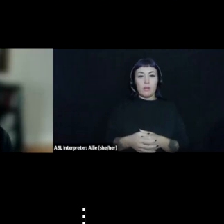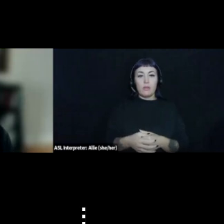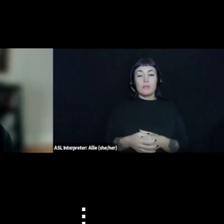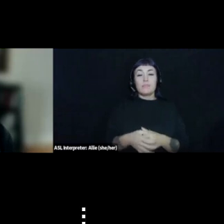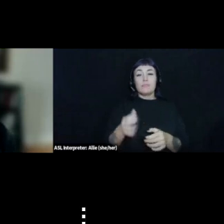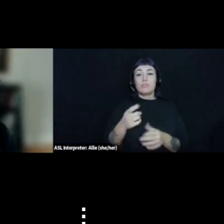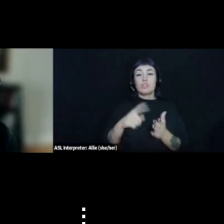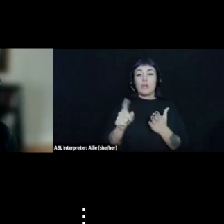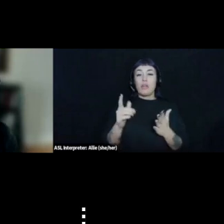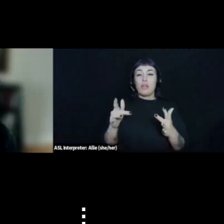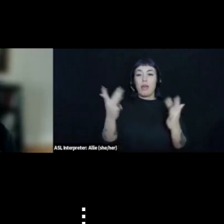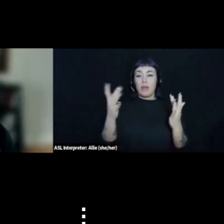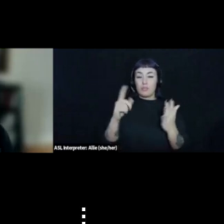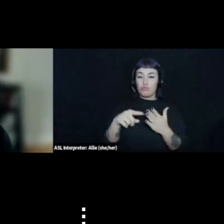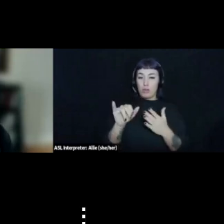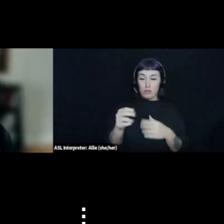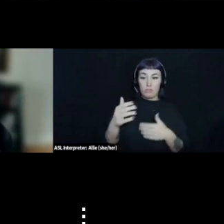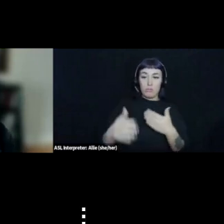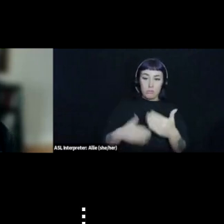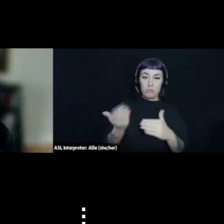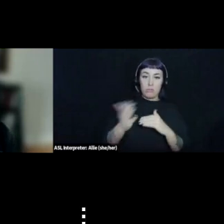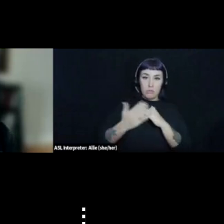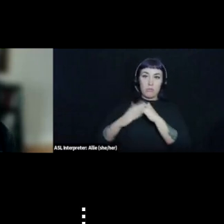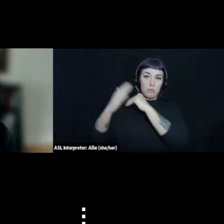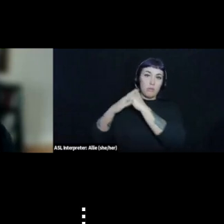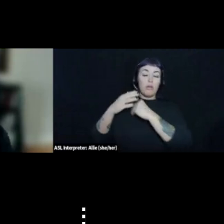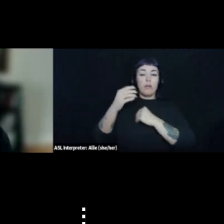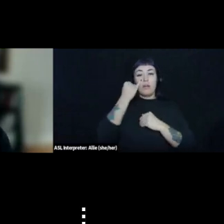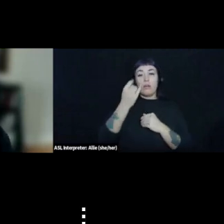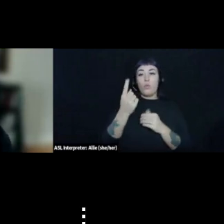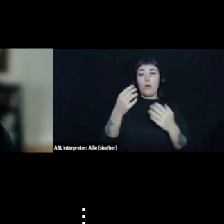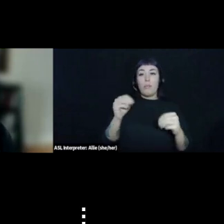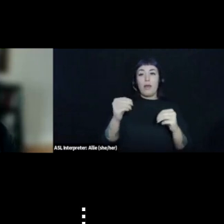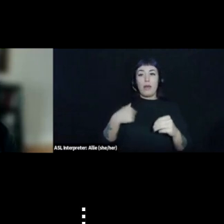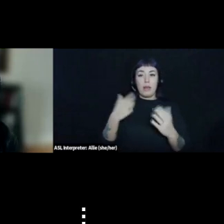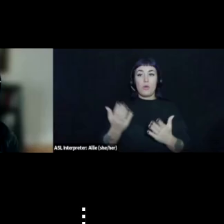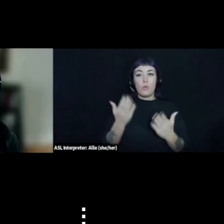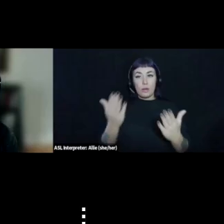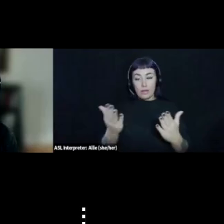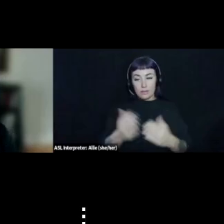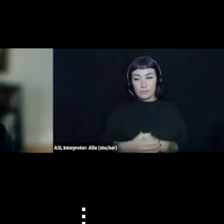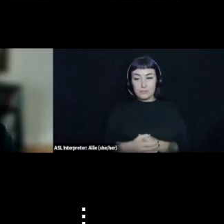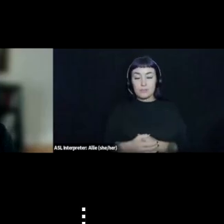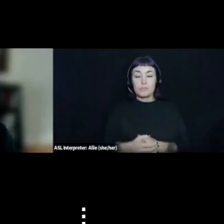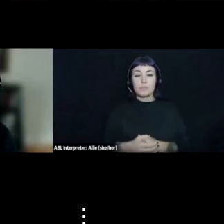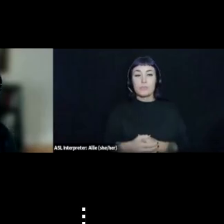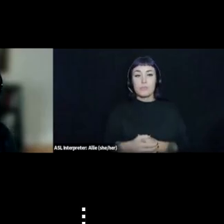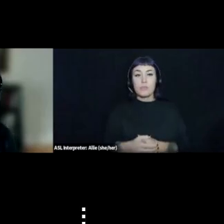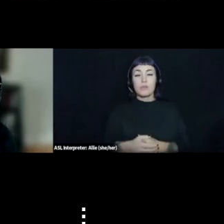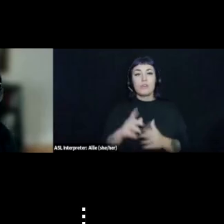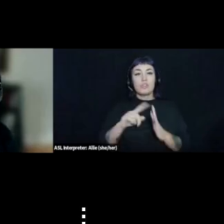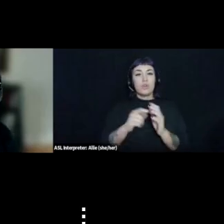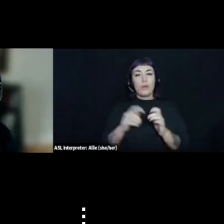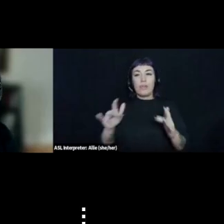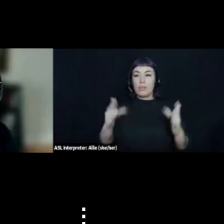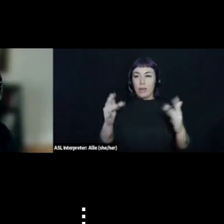We also want to start lightly and work our way up. So one method I recommend is you start with a